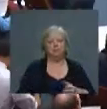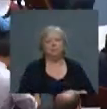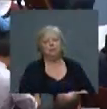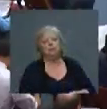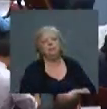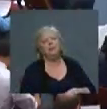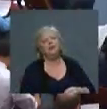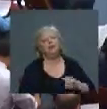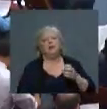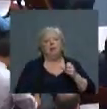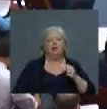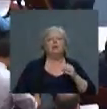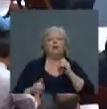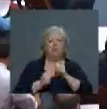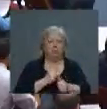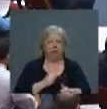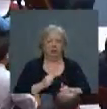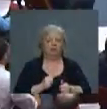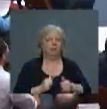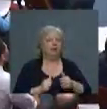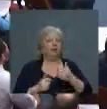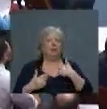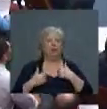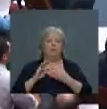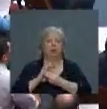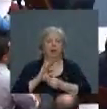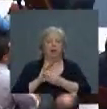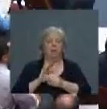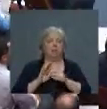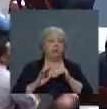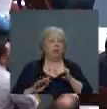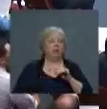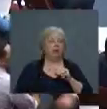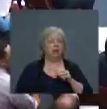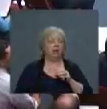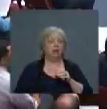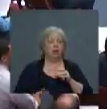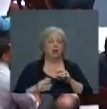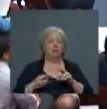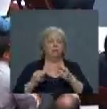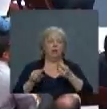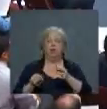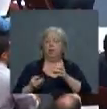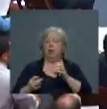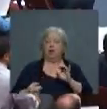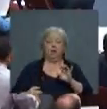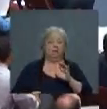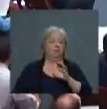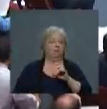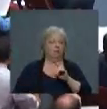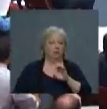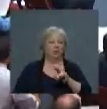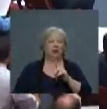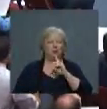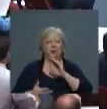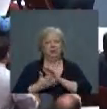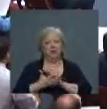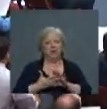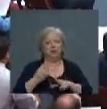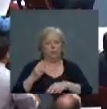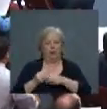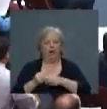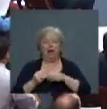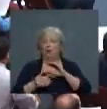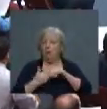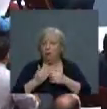The resolution is passed. We do have a copy of it if you wish to, the clerk was nice to add everybody's name to